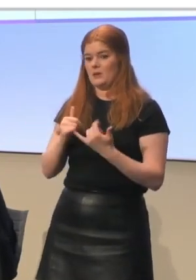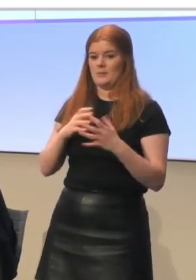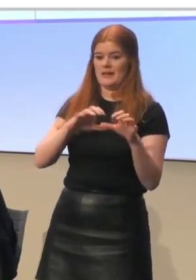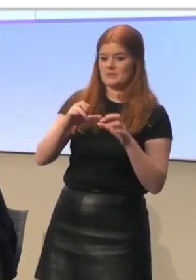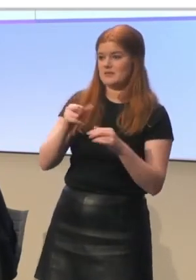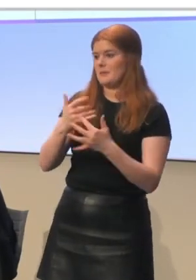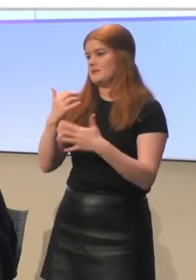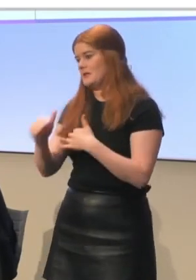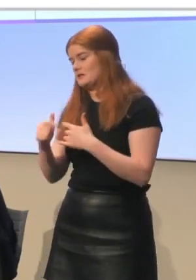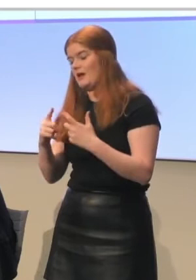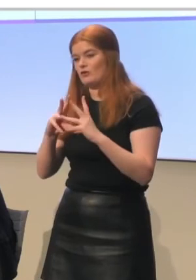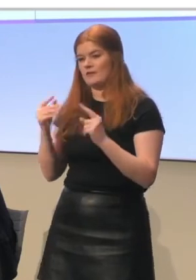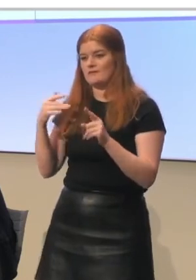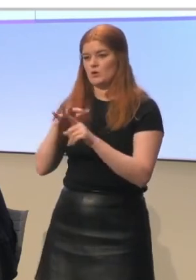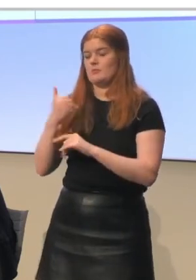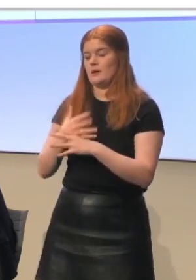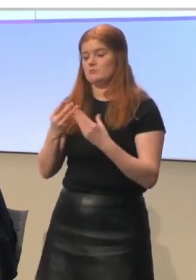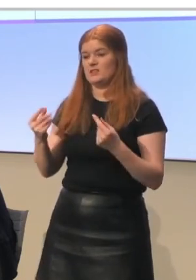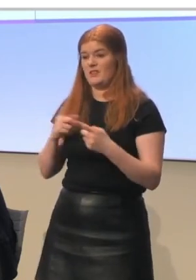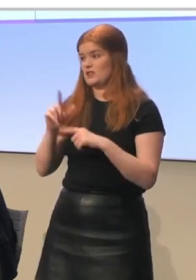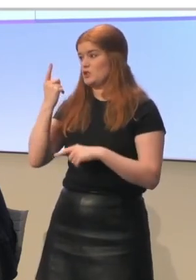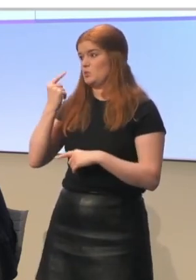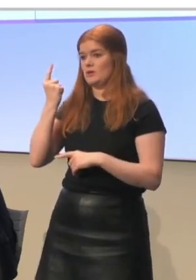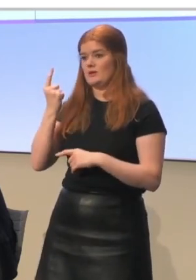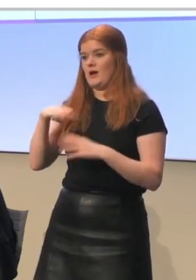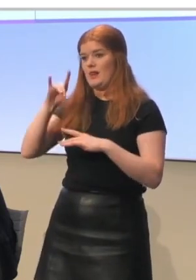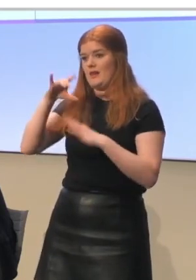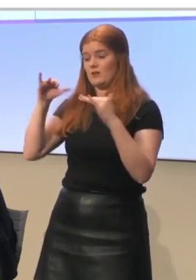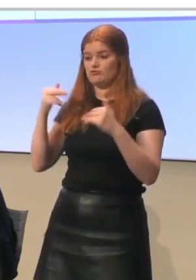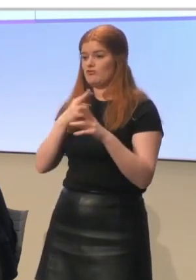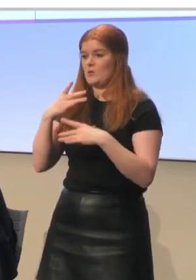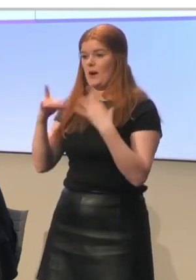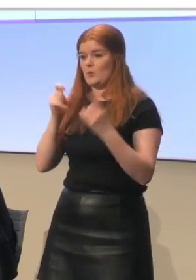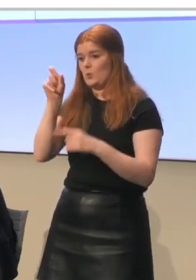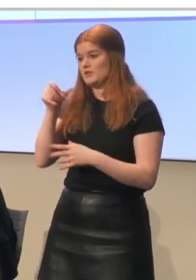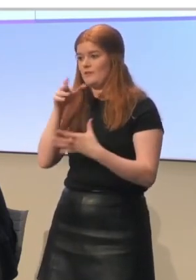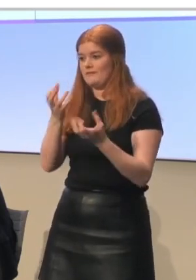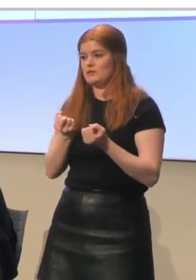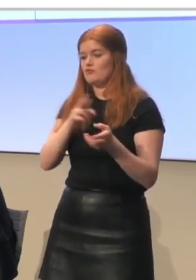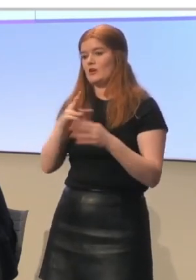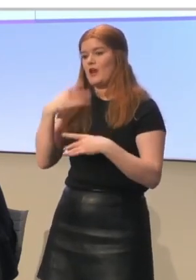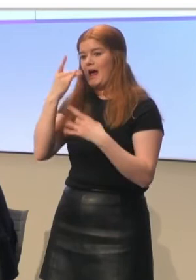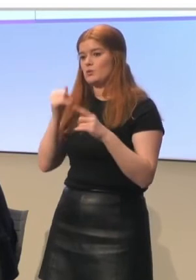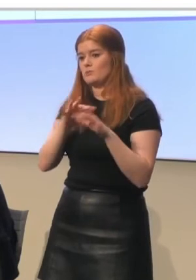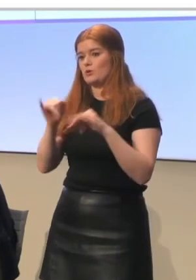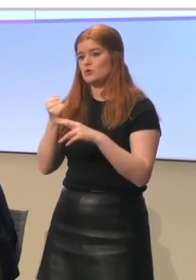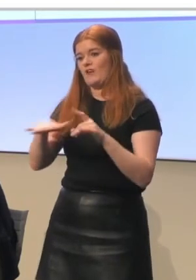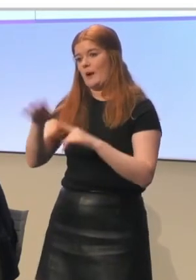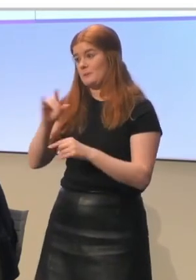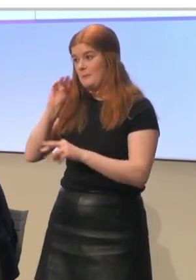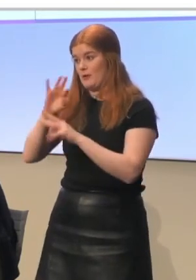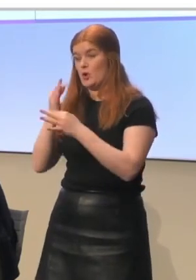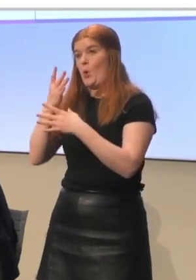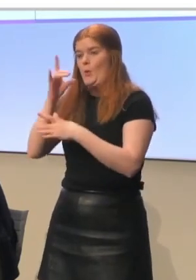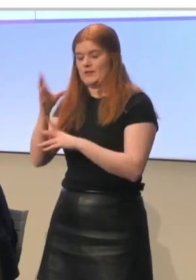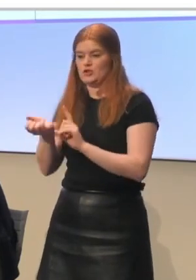number of days, and so on. And this is just one quote to highlight that. Often the person will not get the number of hours in the post-school setting that the parent was hoping they may